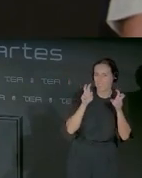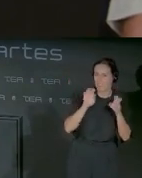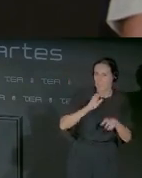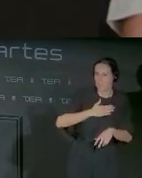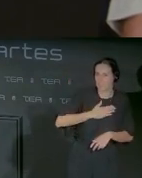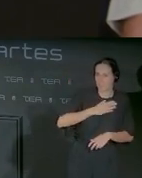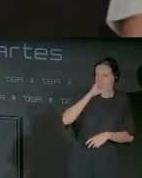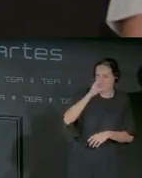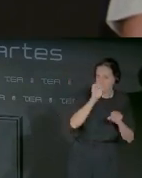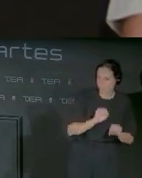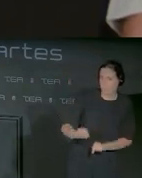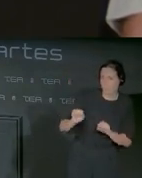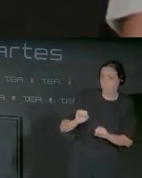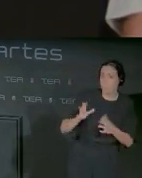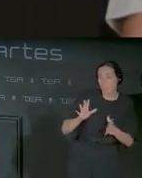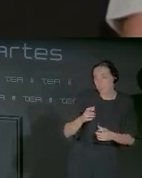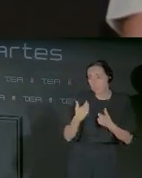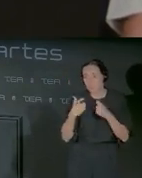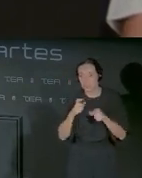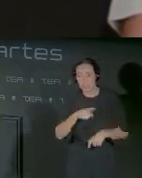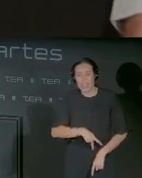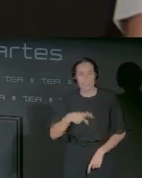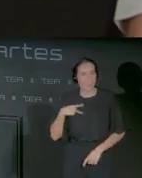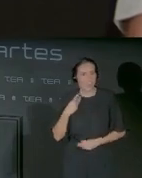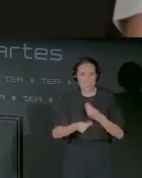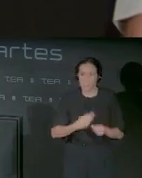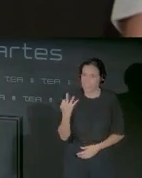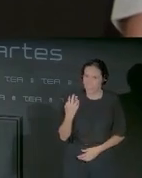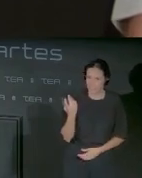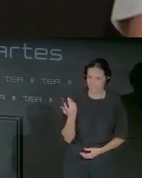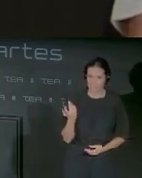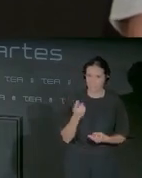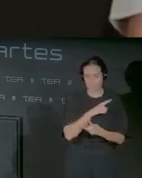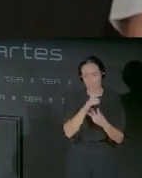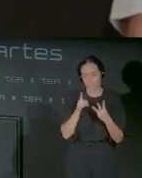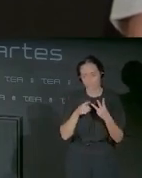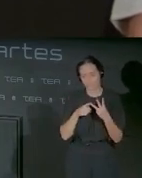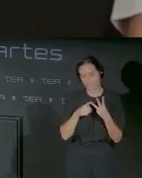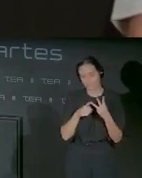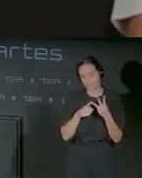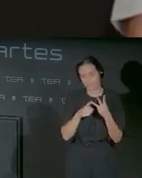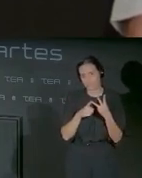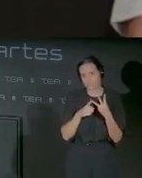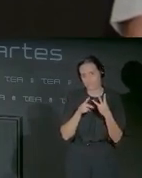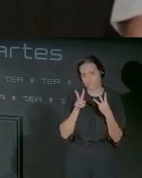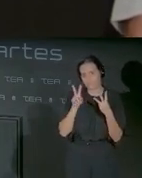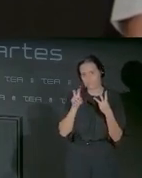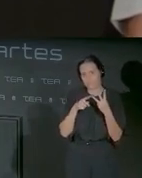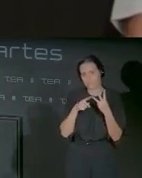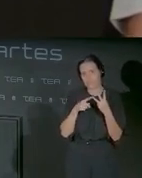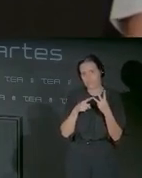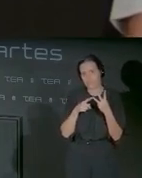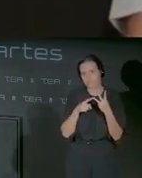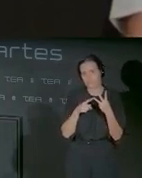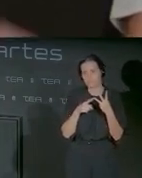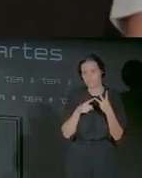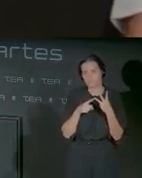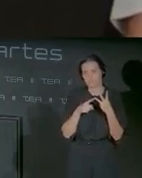mentioned the fact that maybe the state aid, the EU state aid framework, GBER, so it's a bit acronym and